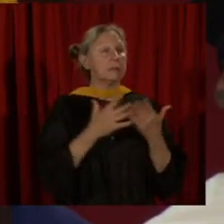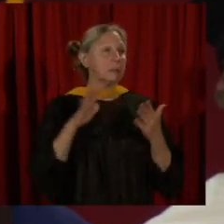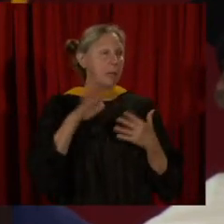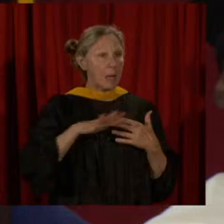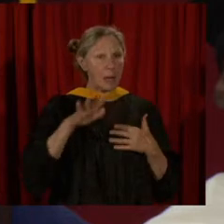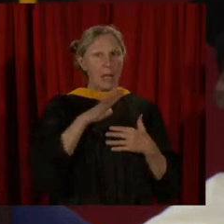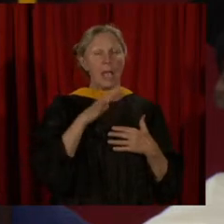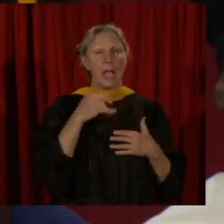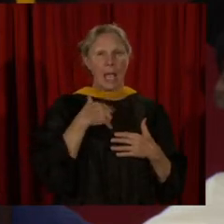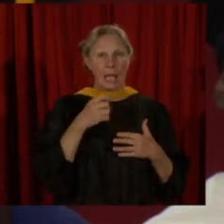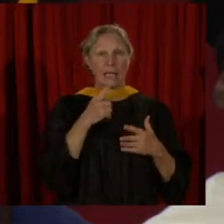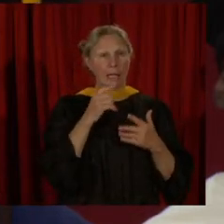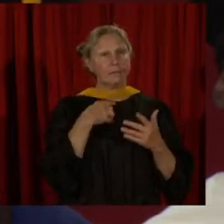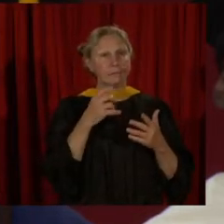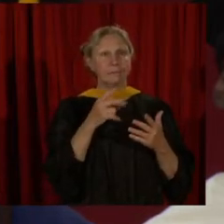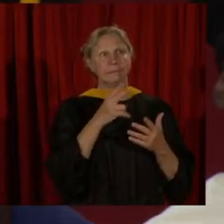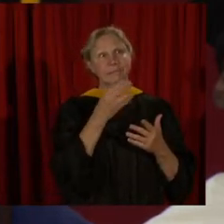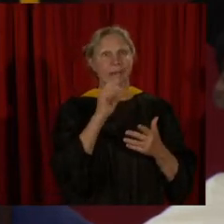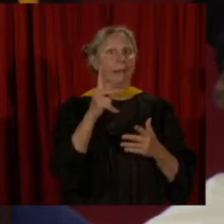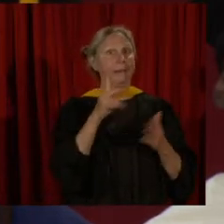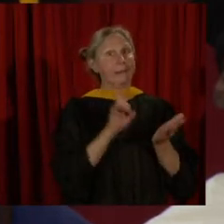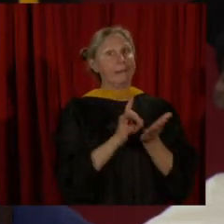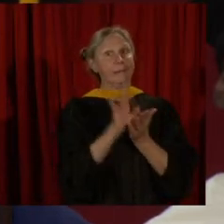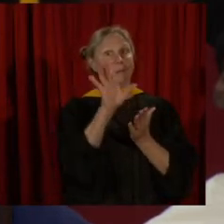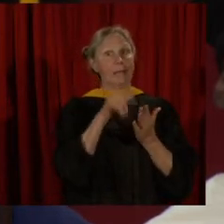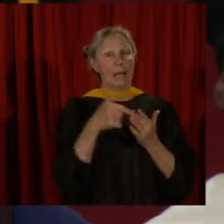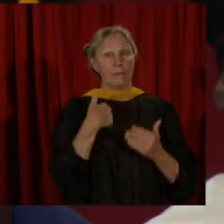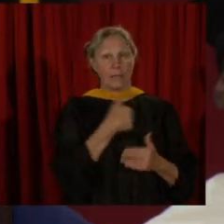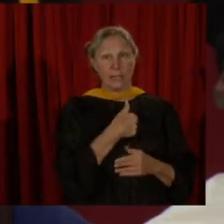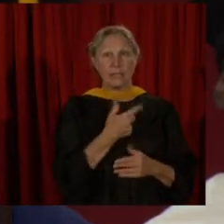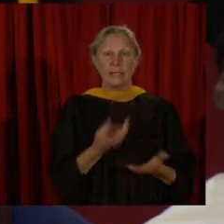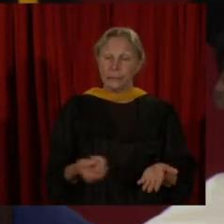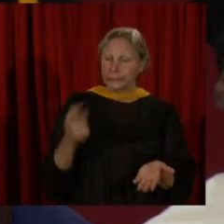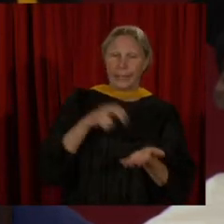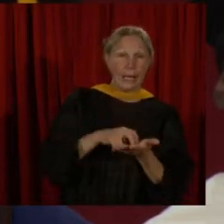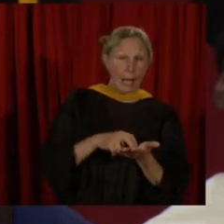gotten the heck kicked out of us. Get up, brush the dirt off,